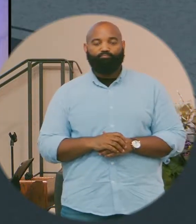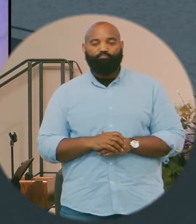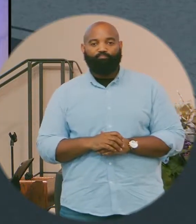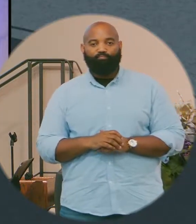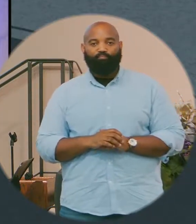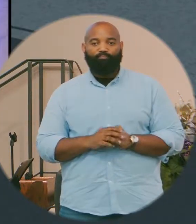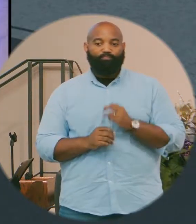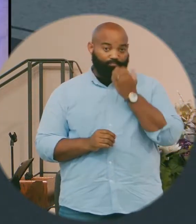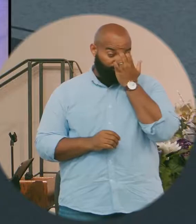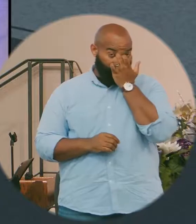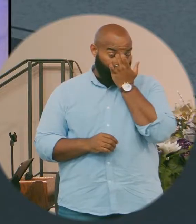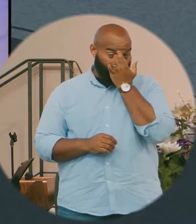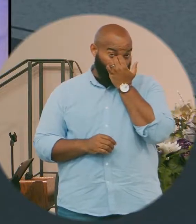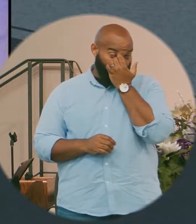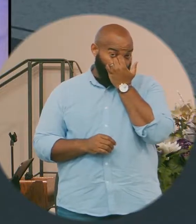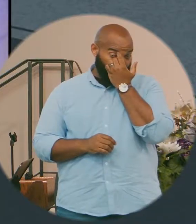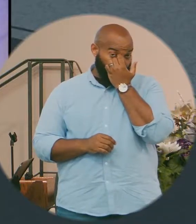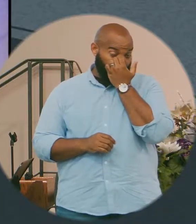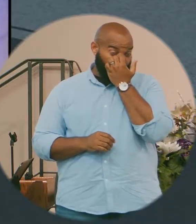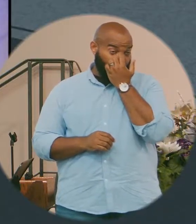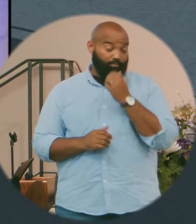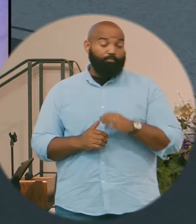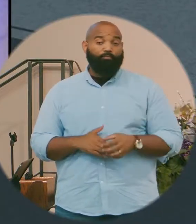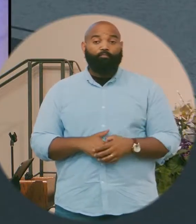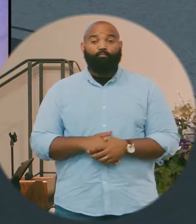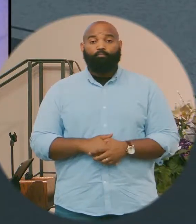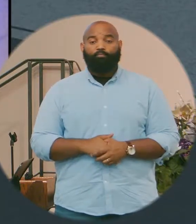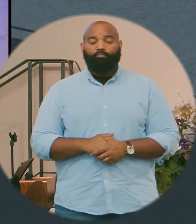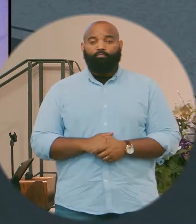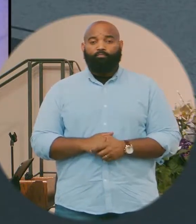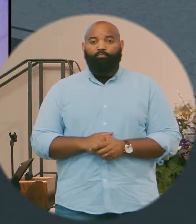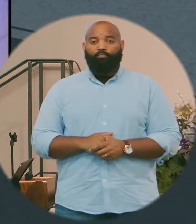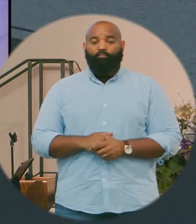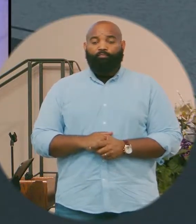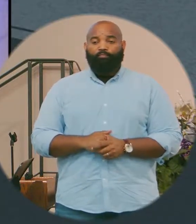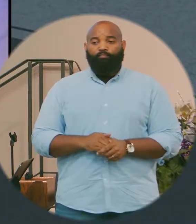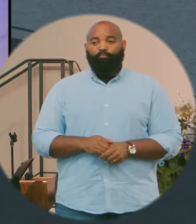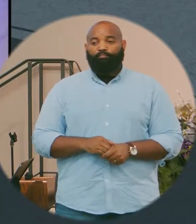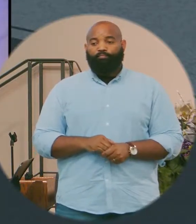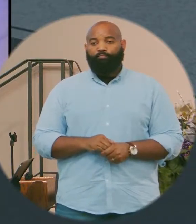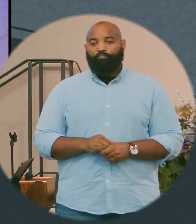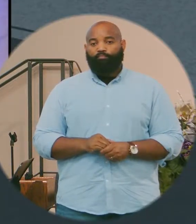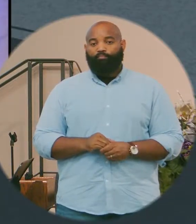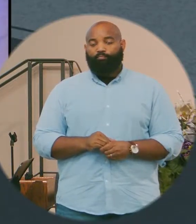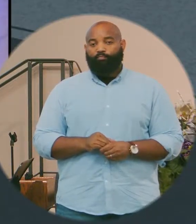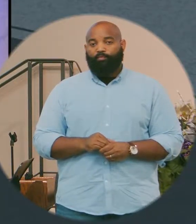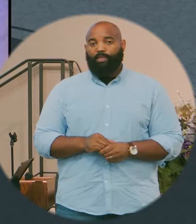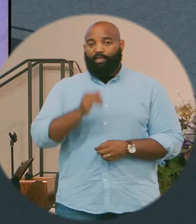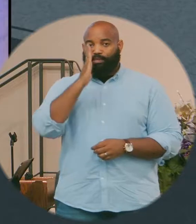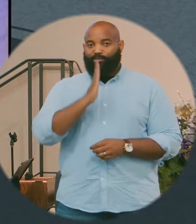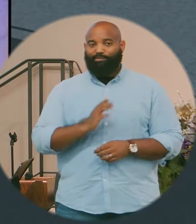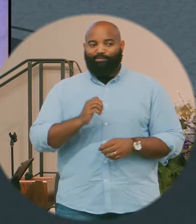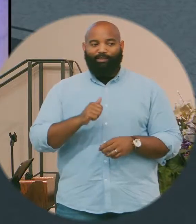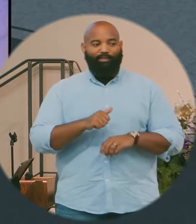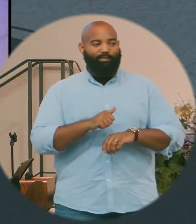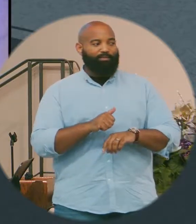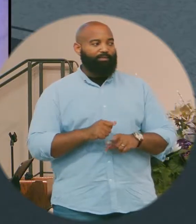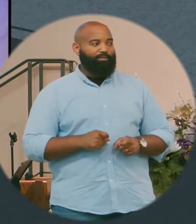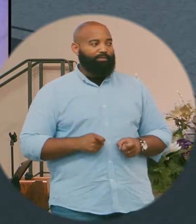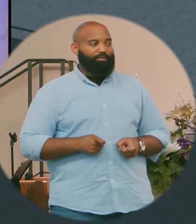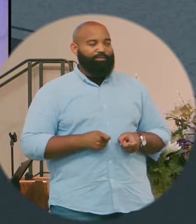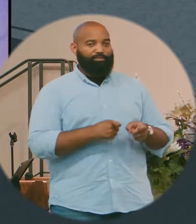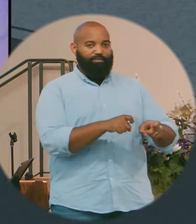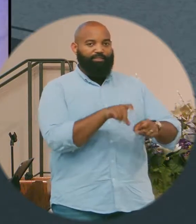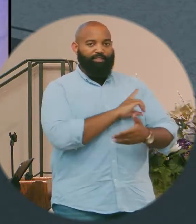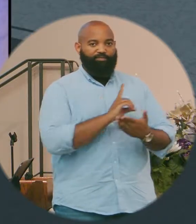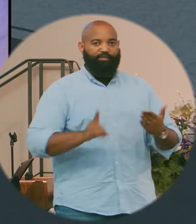God will send help to you to get you back on track, because he wants us to walk the straight and